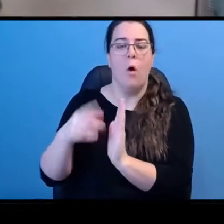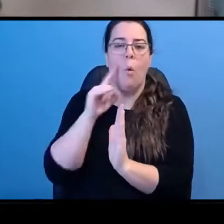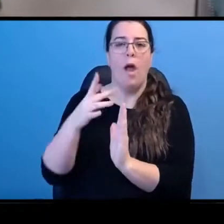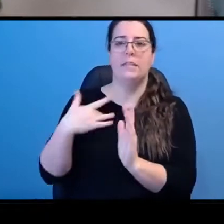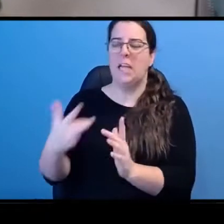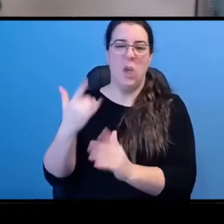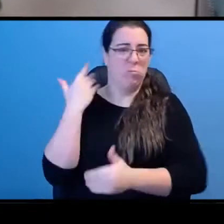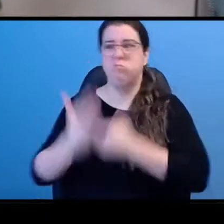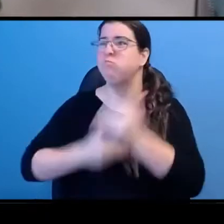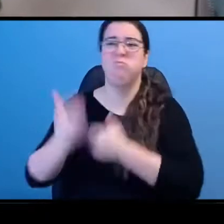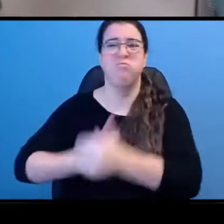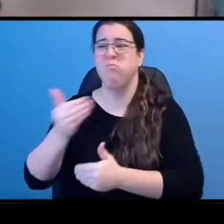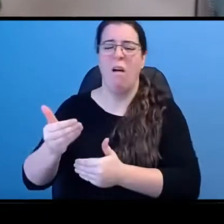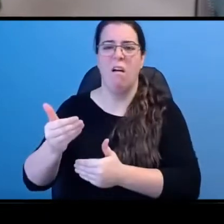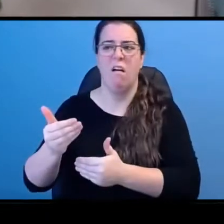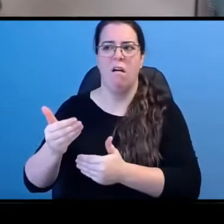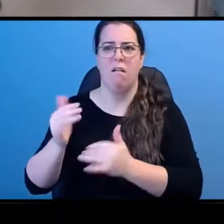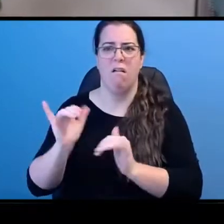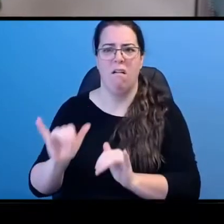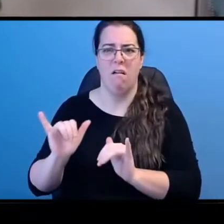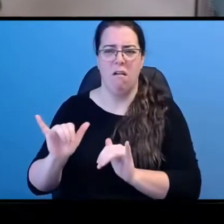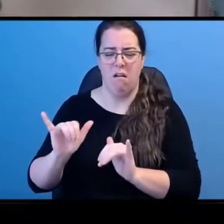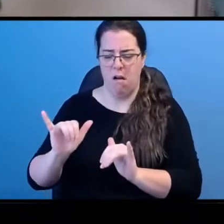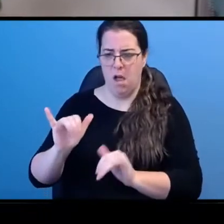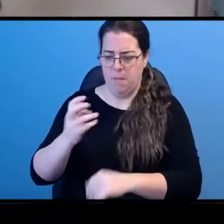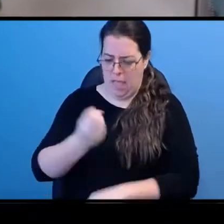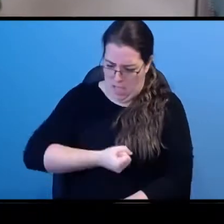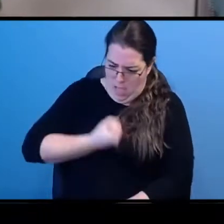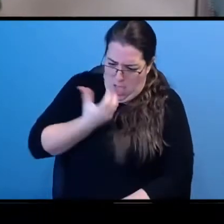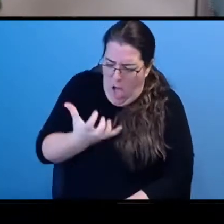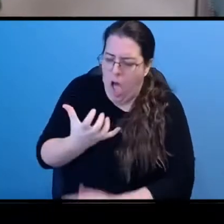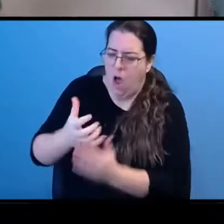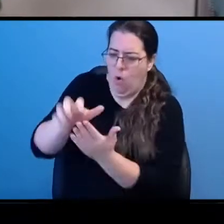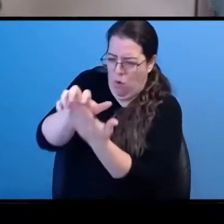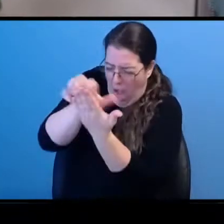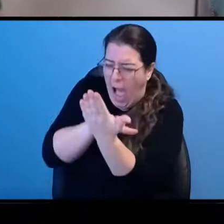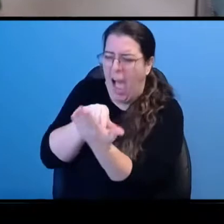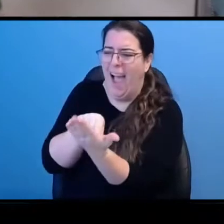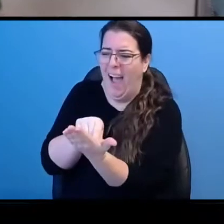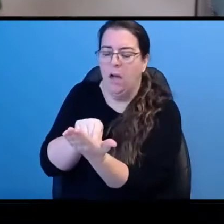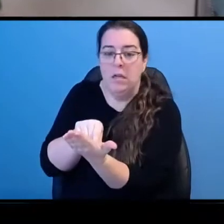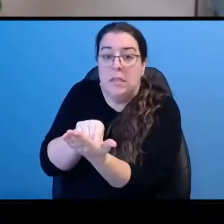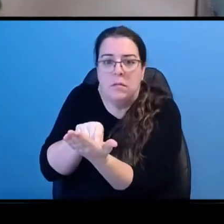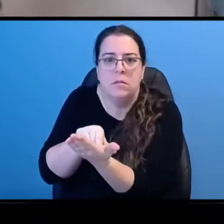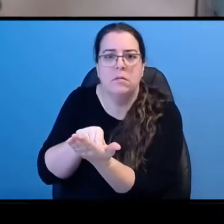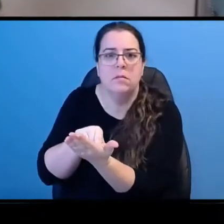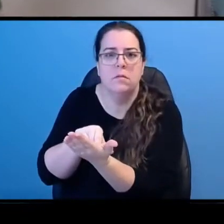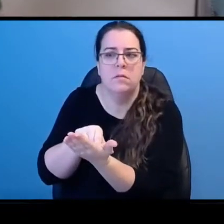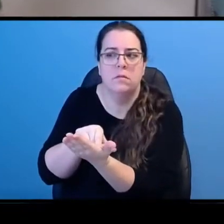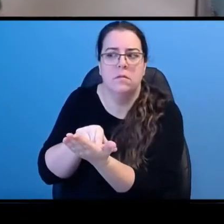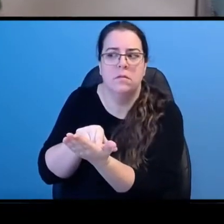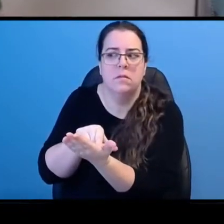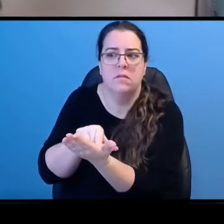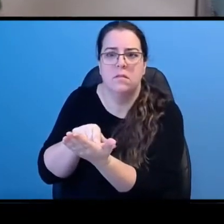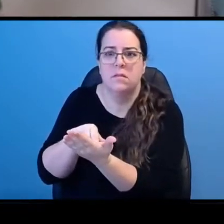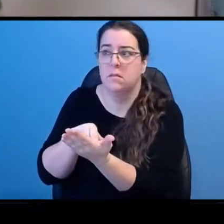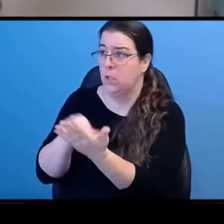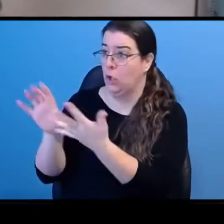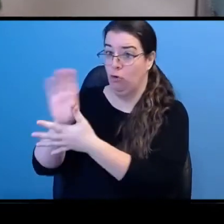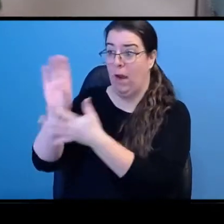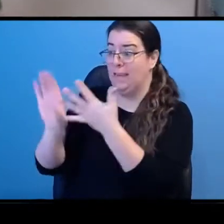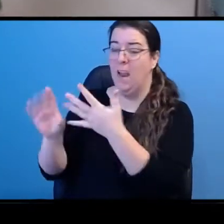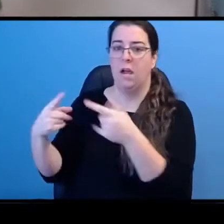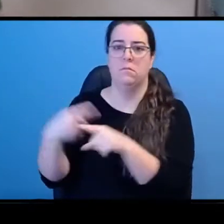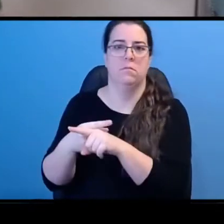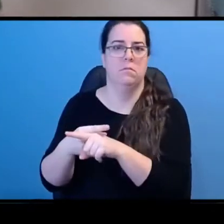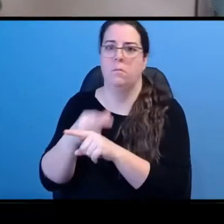a lot of time and a lot of heart into something that you're actually not eligible for it, or that you've accidentally locked yourself out. That you've accidentally